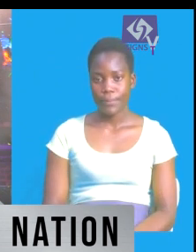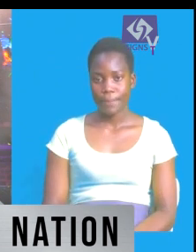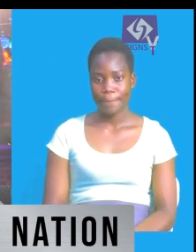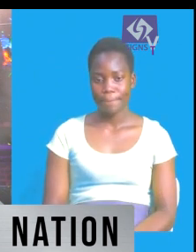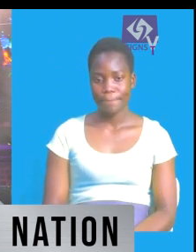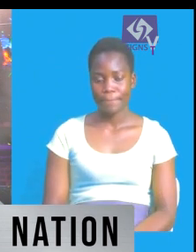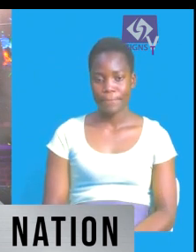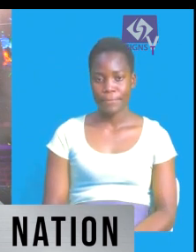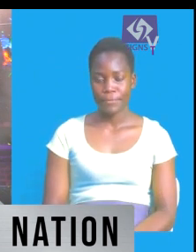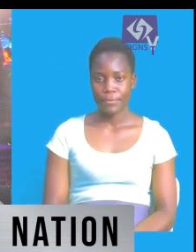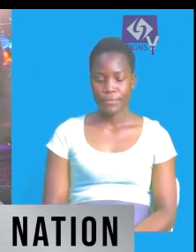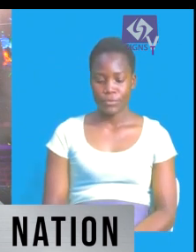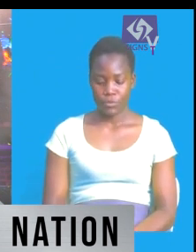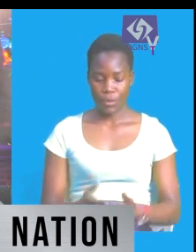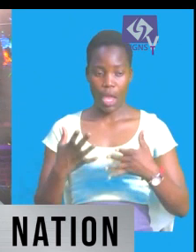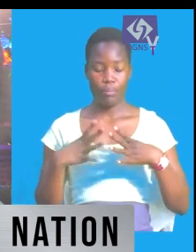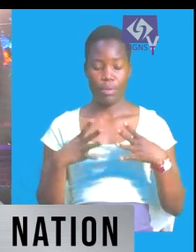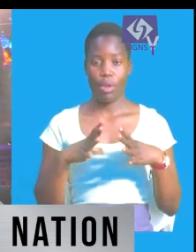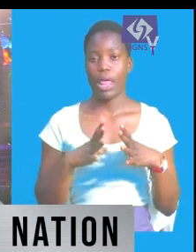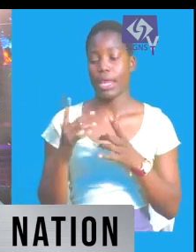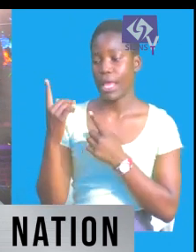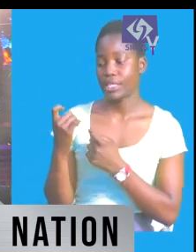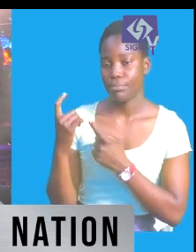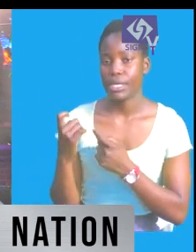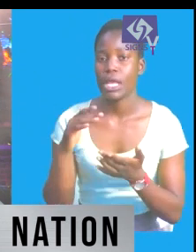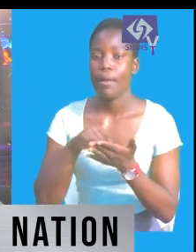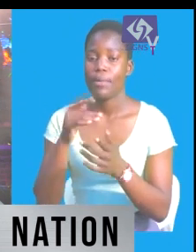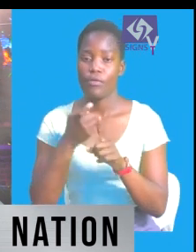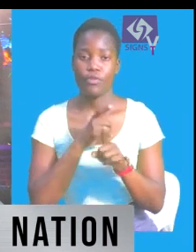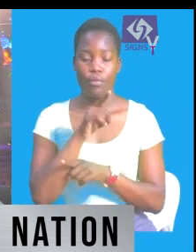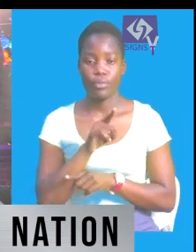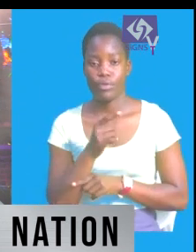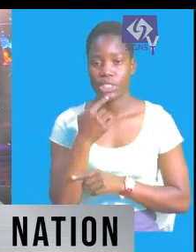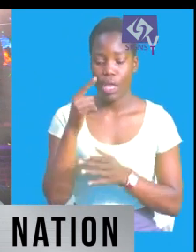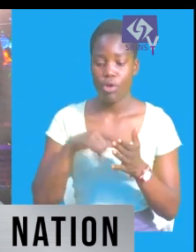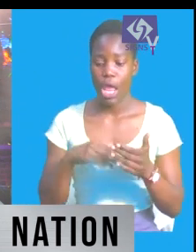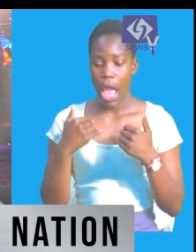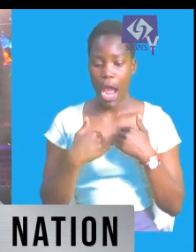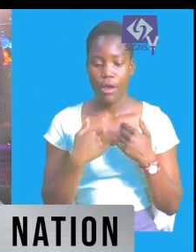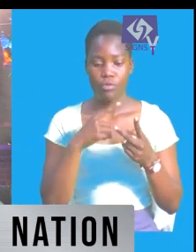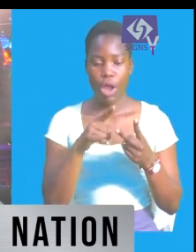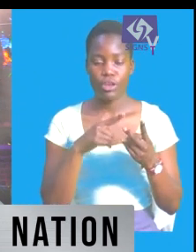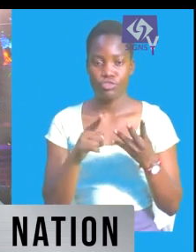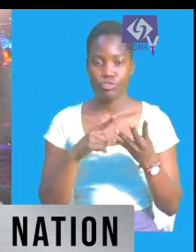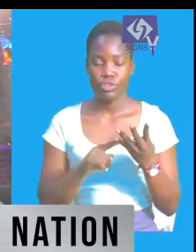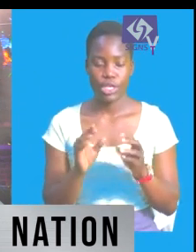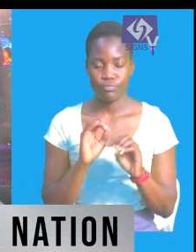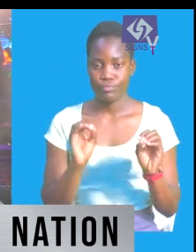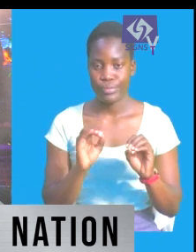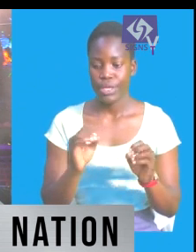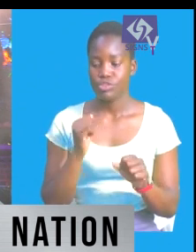me. Now people looking at you and they like, sina hii, how do you